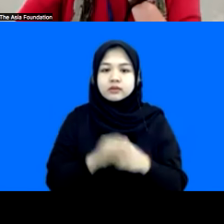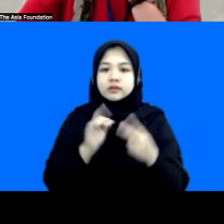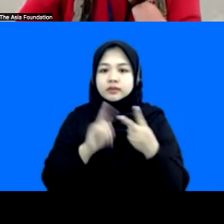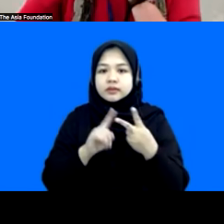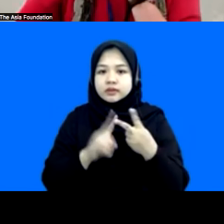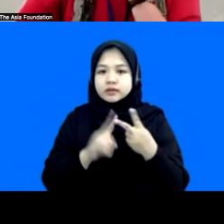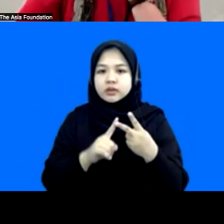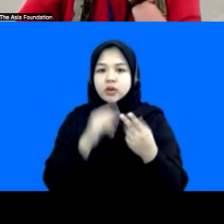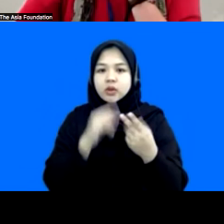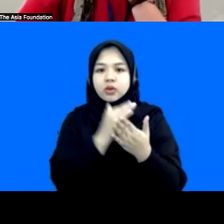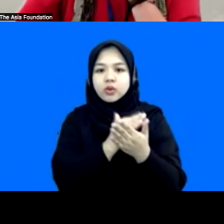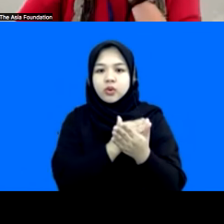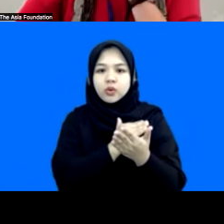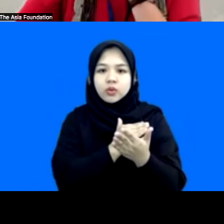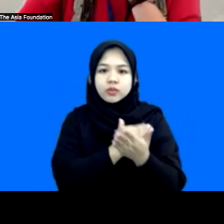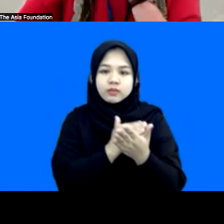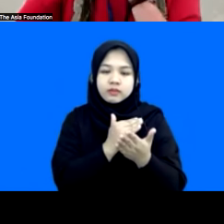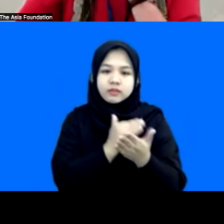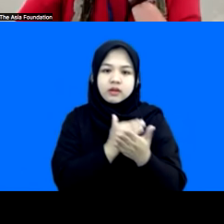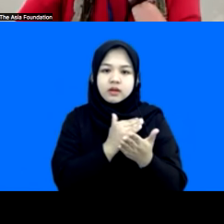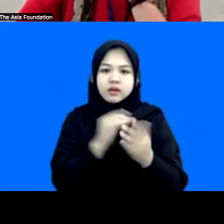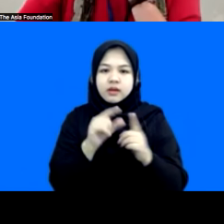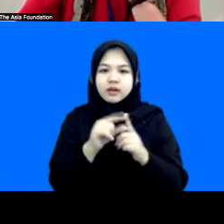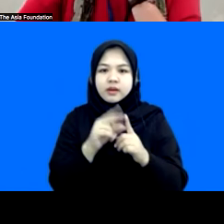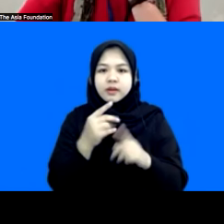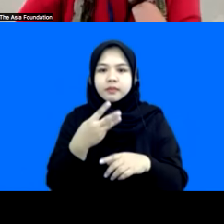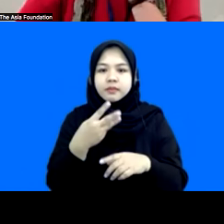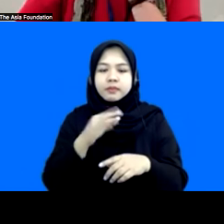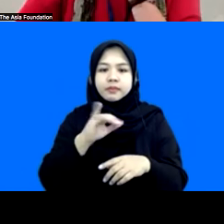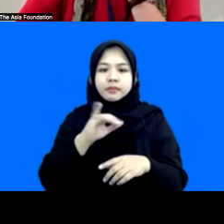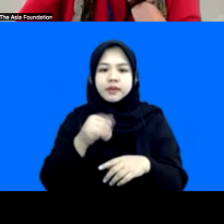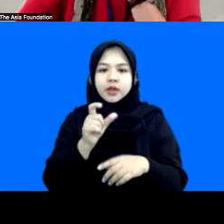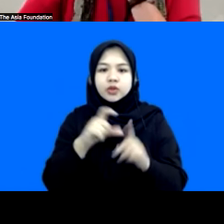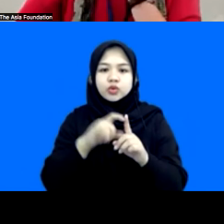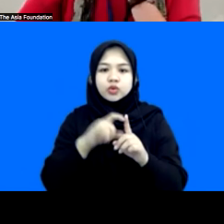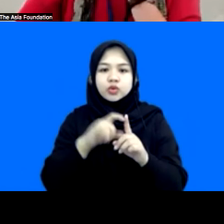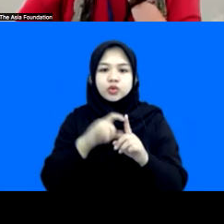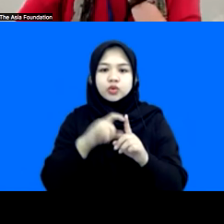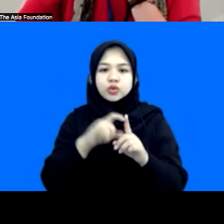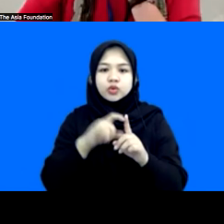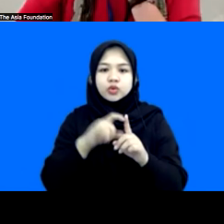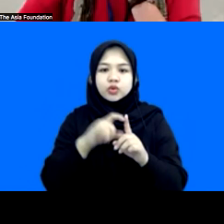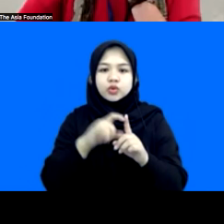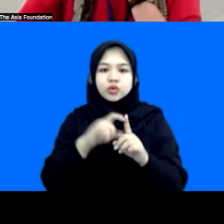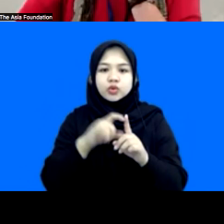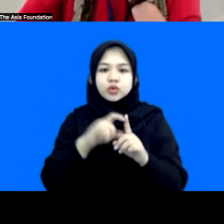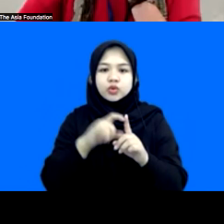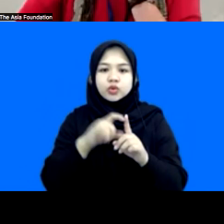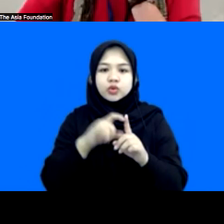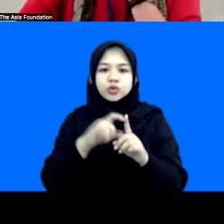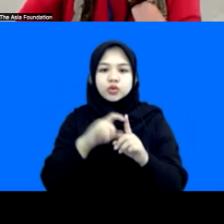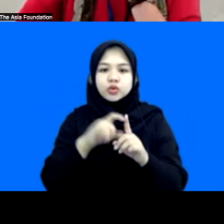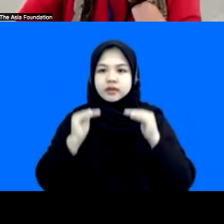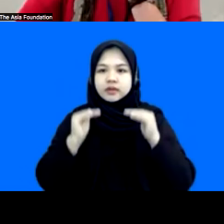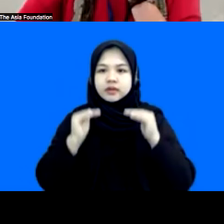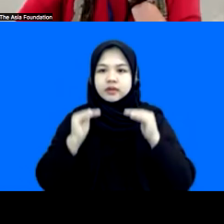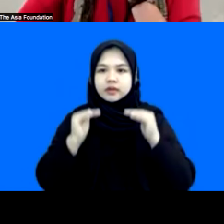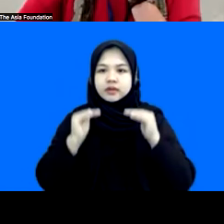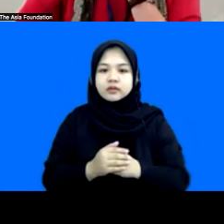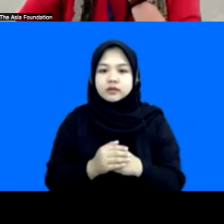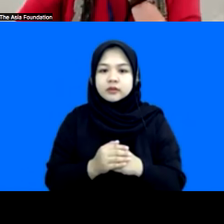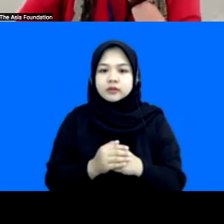is that prejudicial norms and values are the number one barrier to realizing more inclusive urban spaces. Tangible